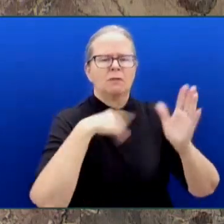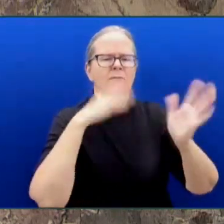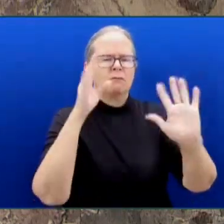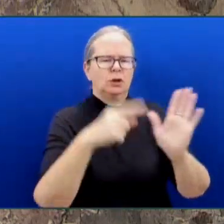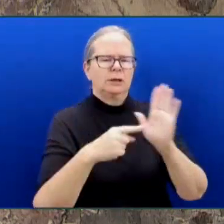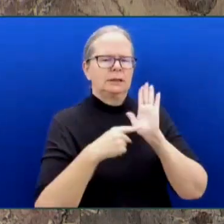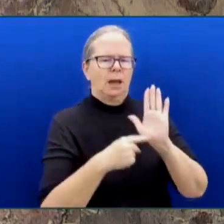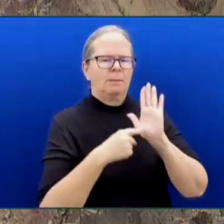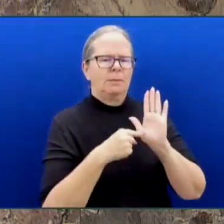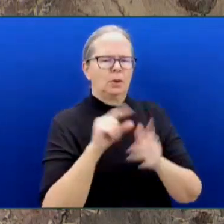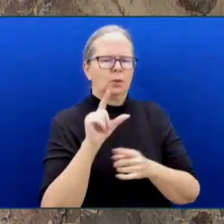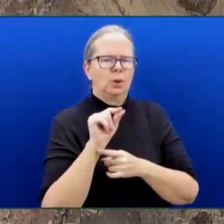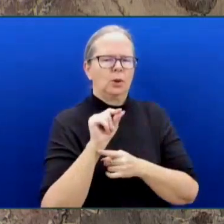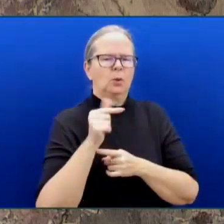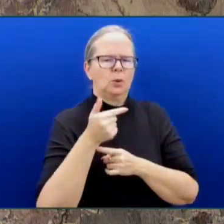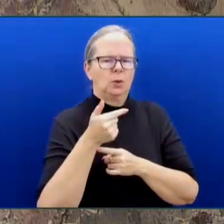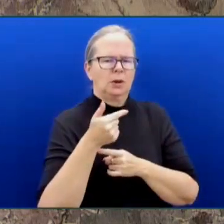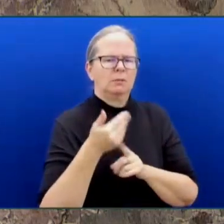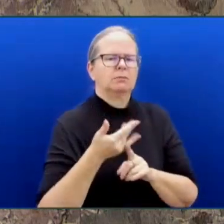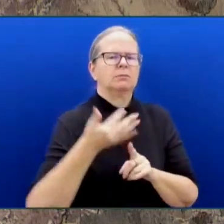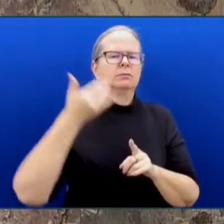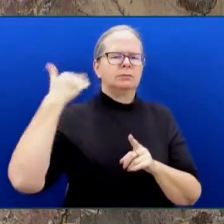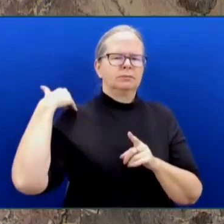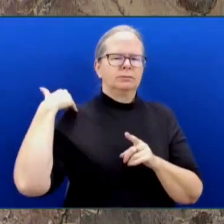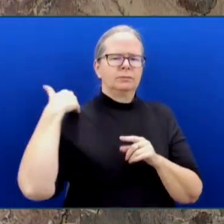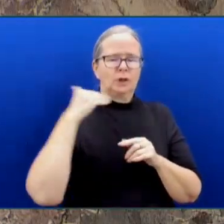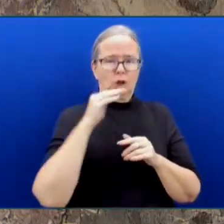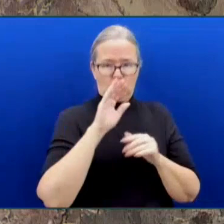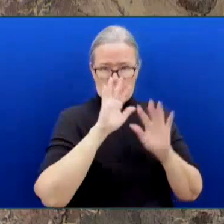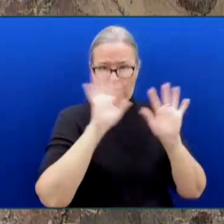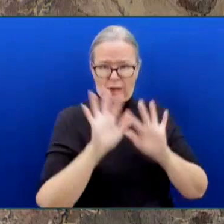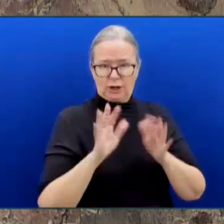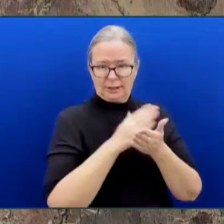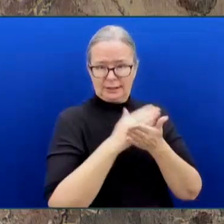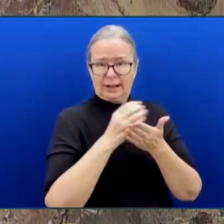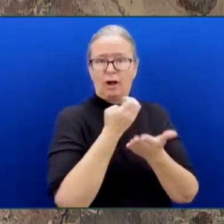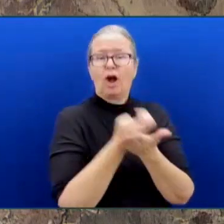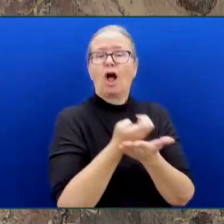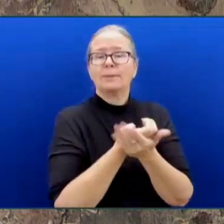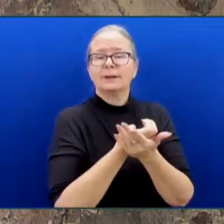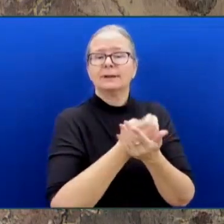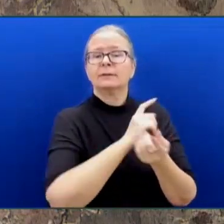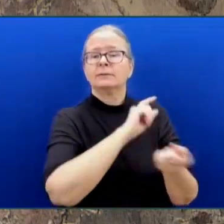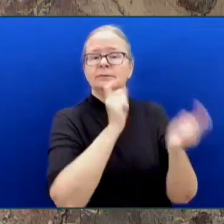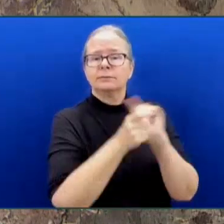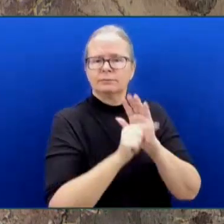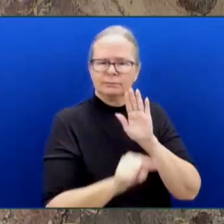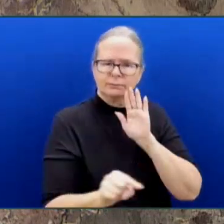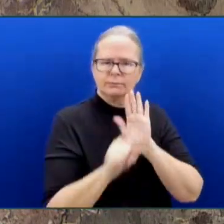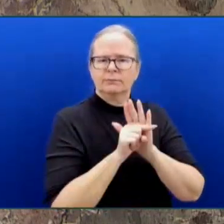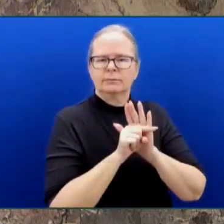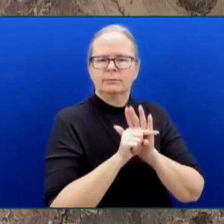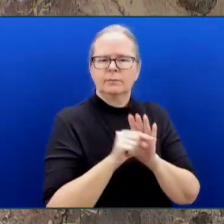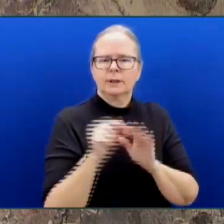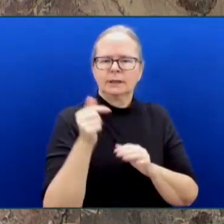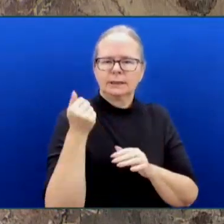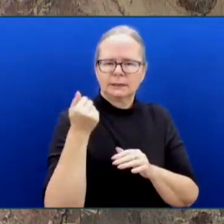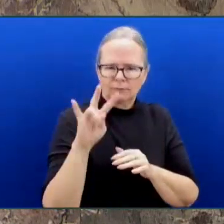extreme weather cost the BC economy $17 billion in that year